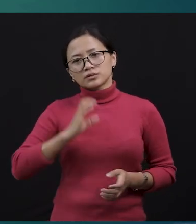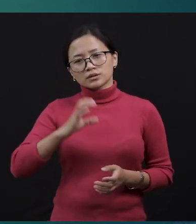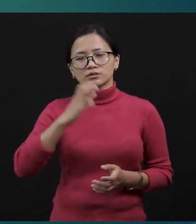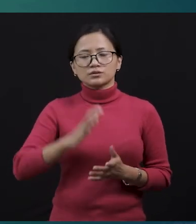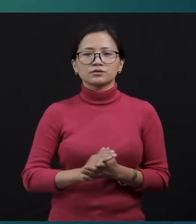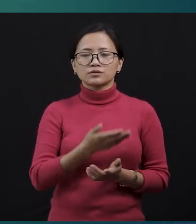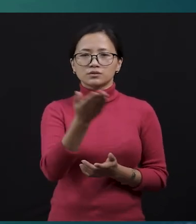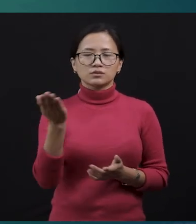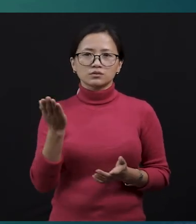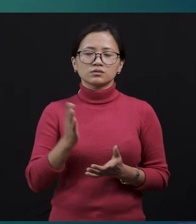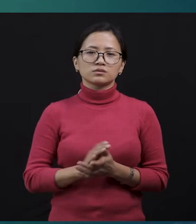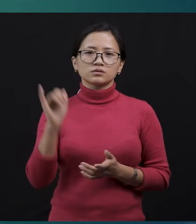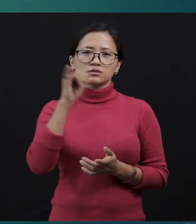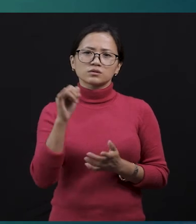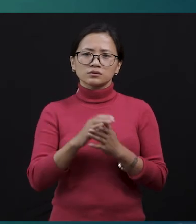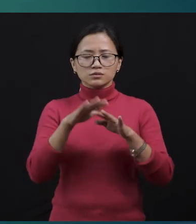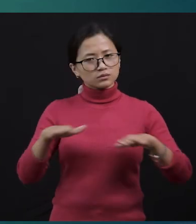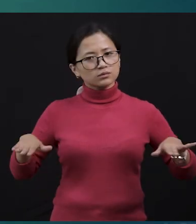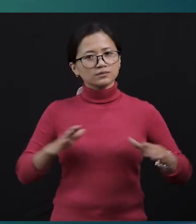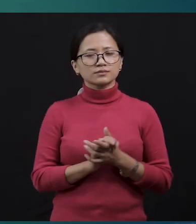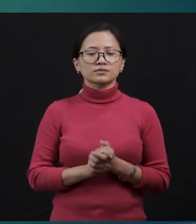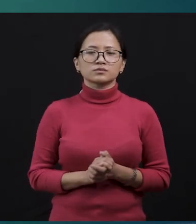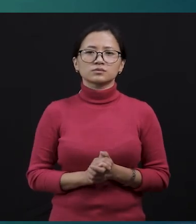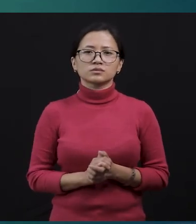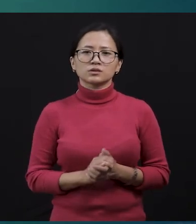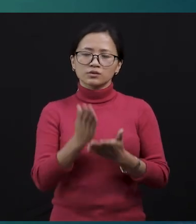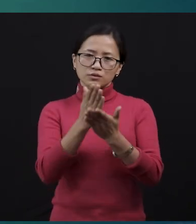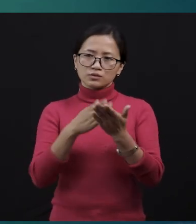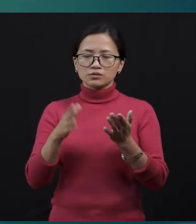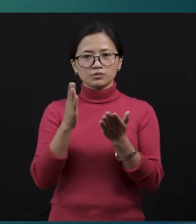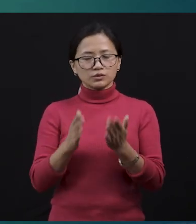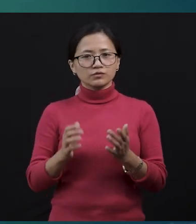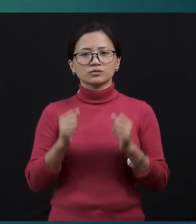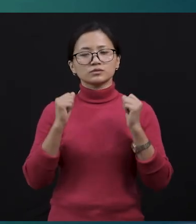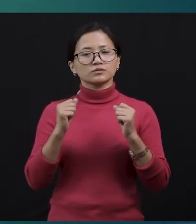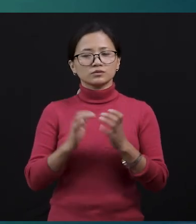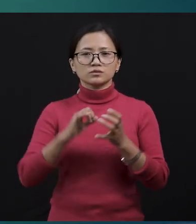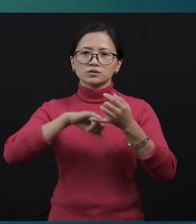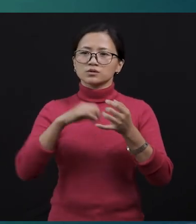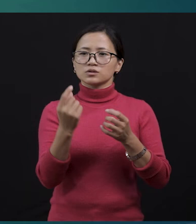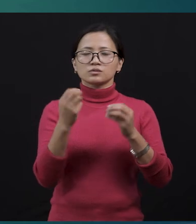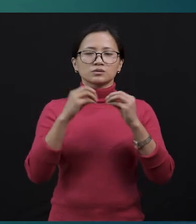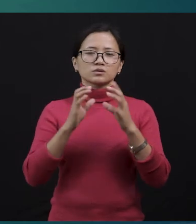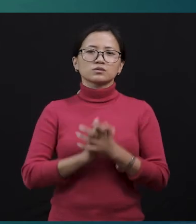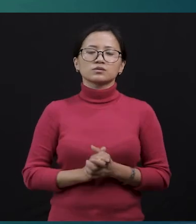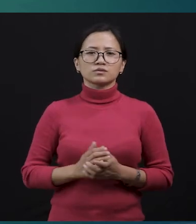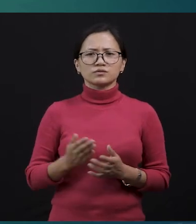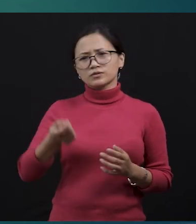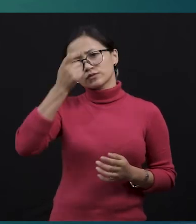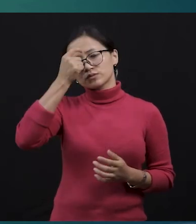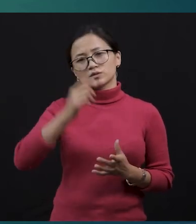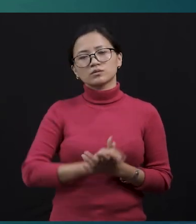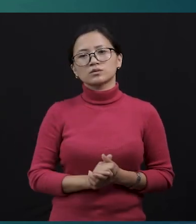for you. As a class 6 student, you will also have some particular difficult subjects, right? And even if you face this kind of